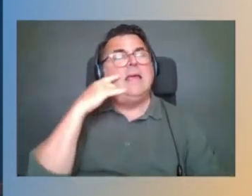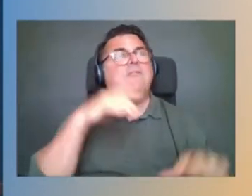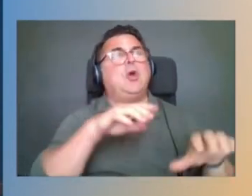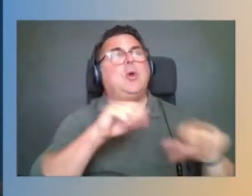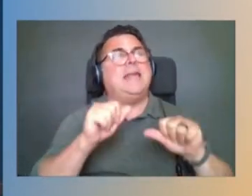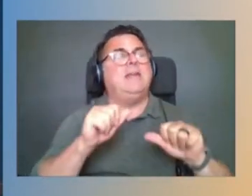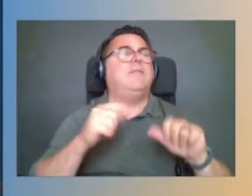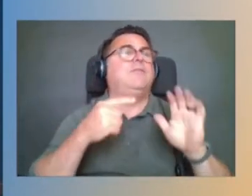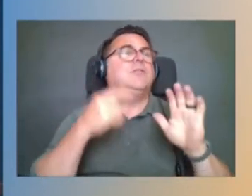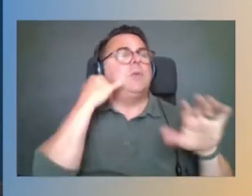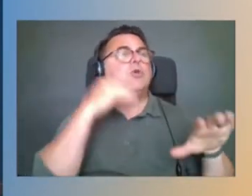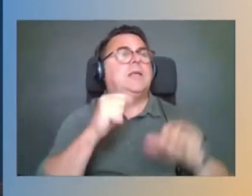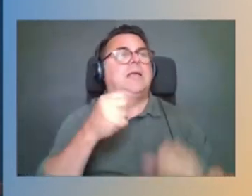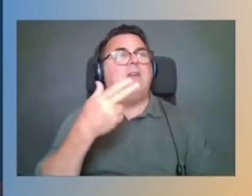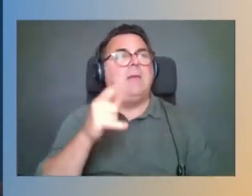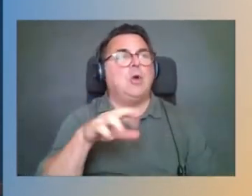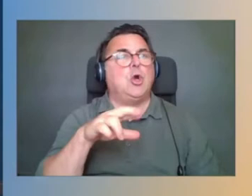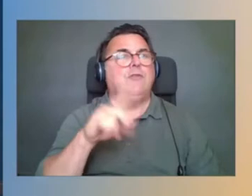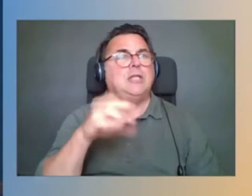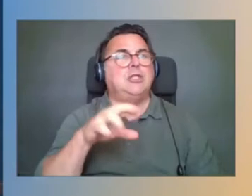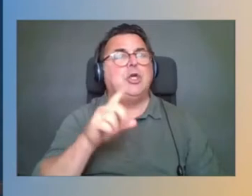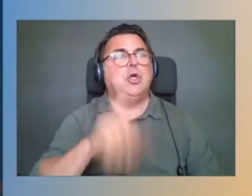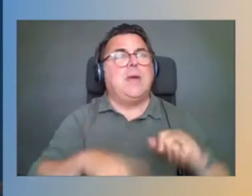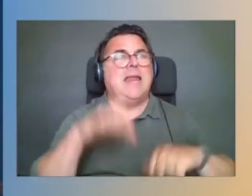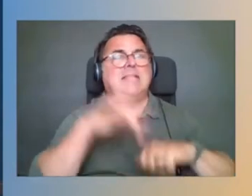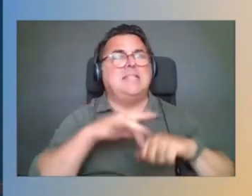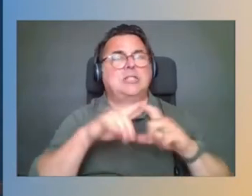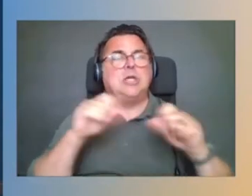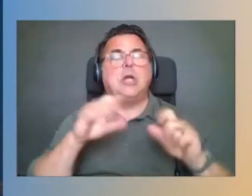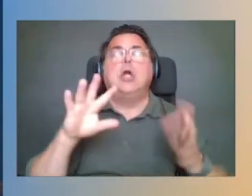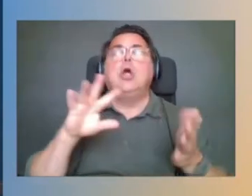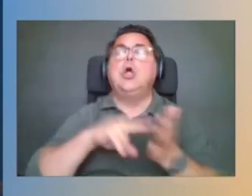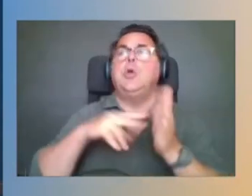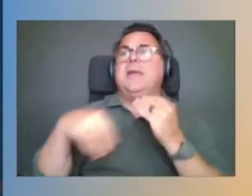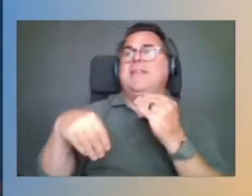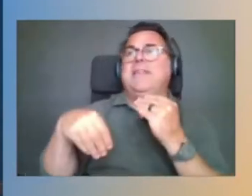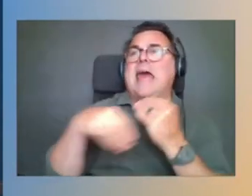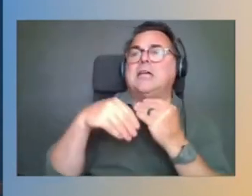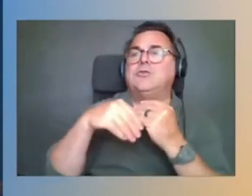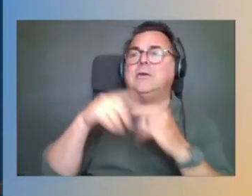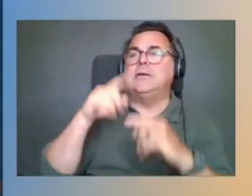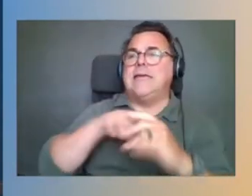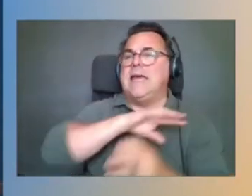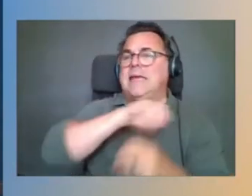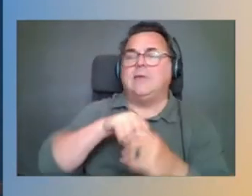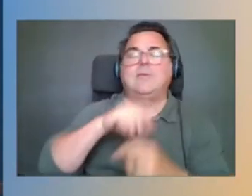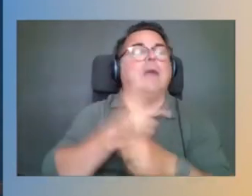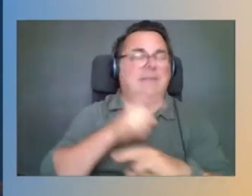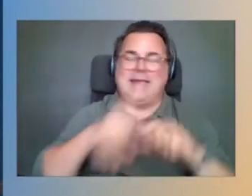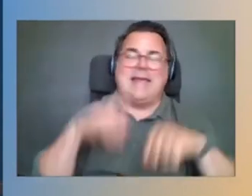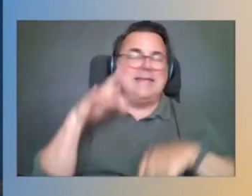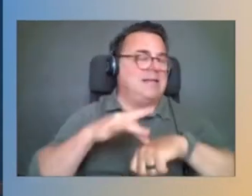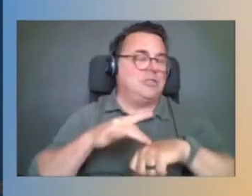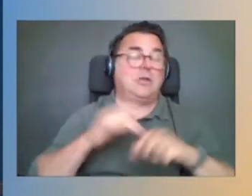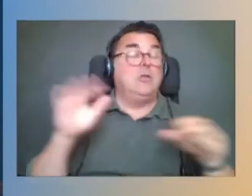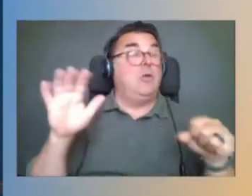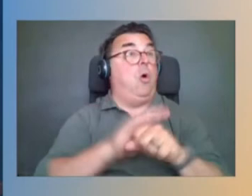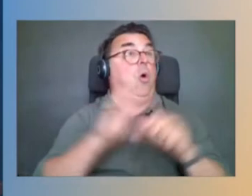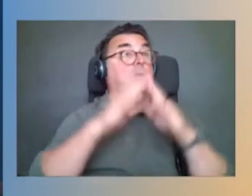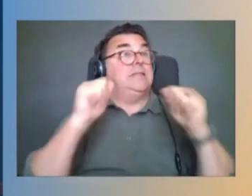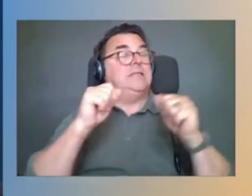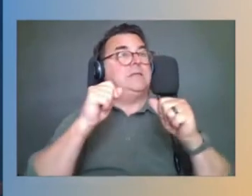example, you don't have access to these cards. Yeah, so the peripherals can't get to exactly. Nitro. And the whole system is designed assuming